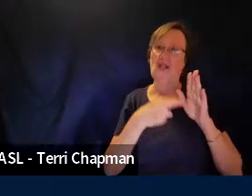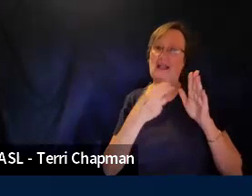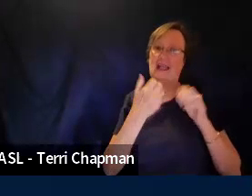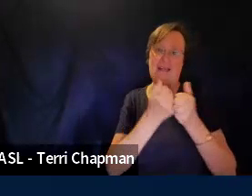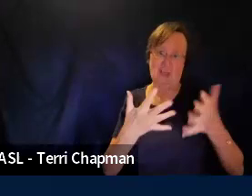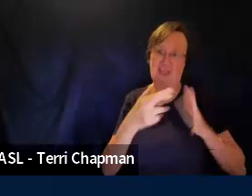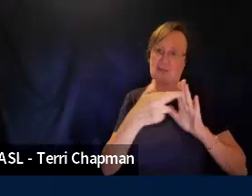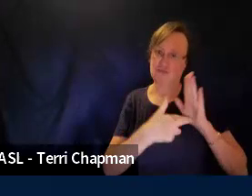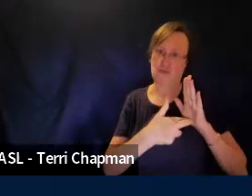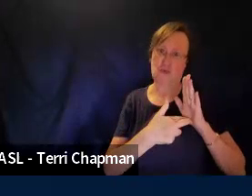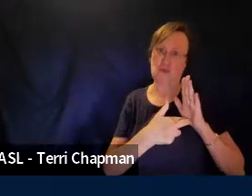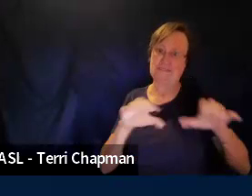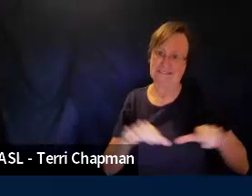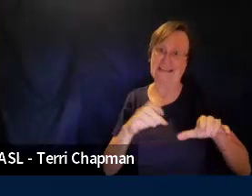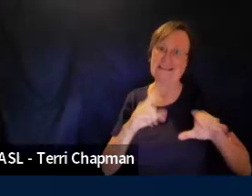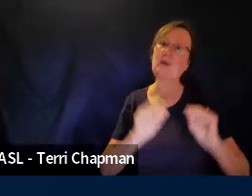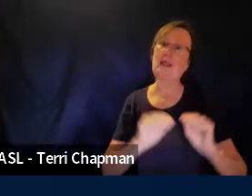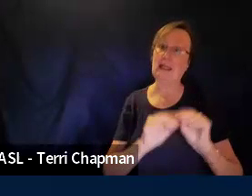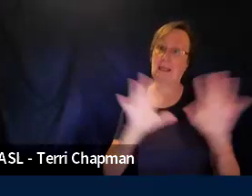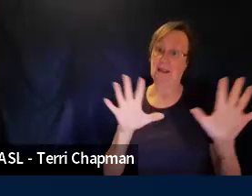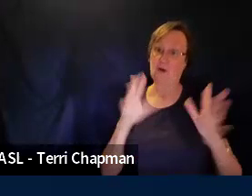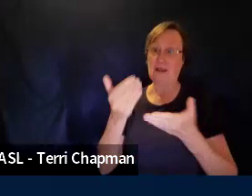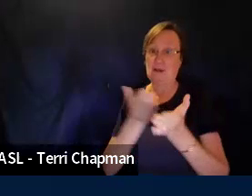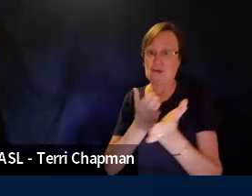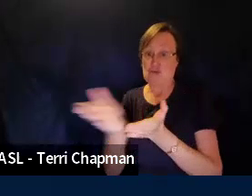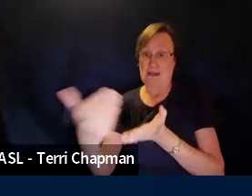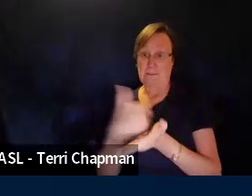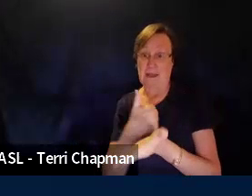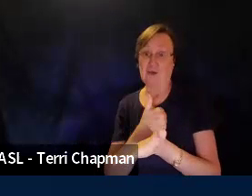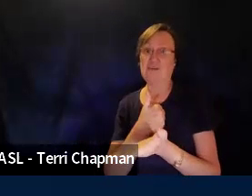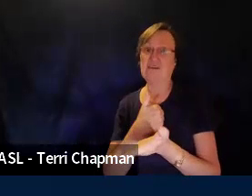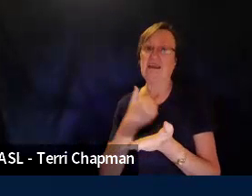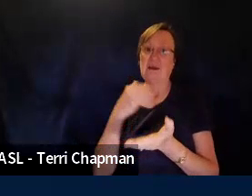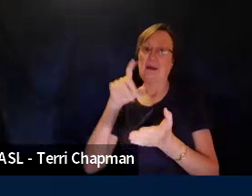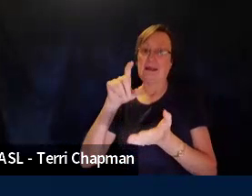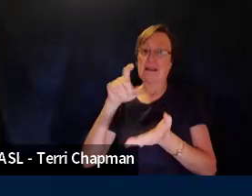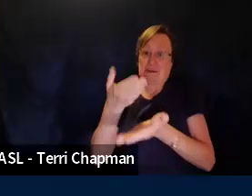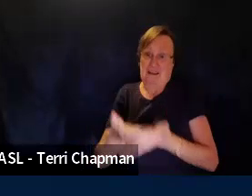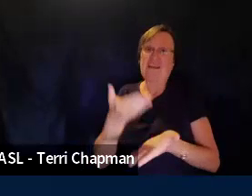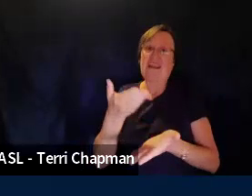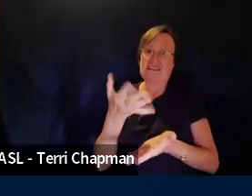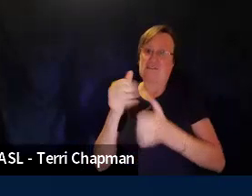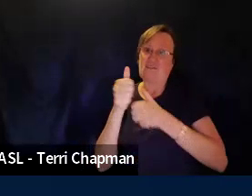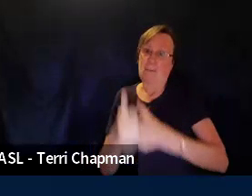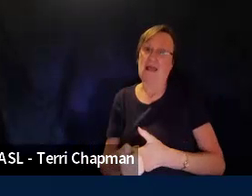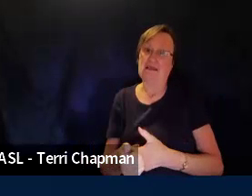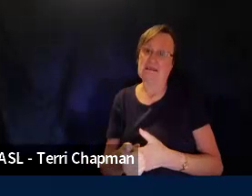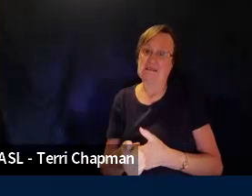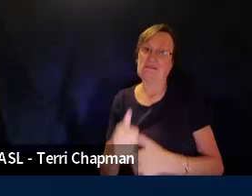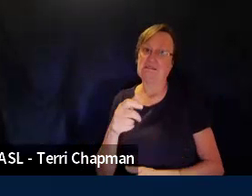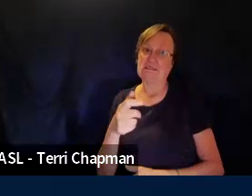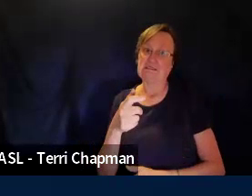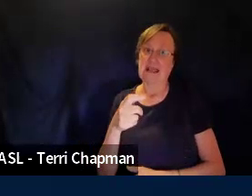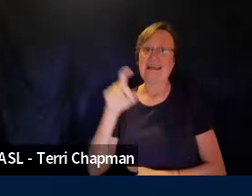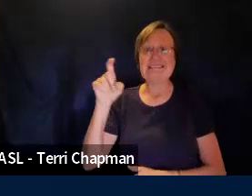does, is very clear that transparency is evidence of compliance and is necessary as a